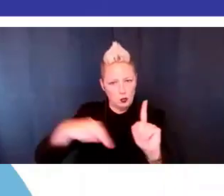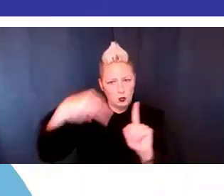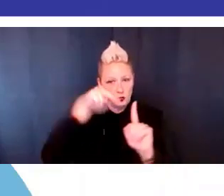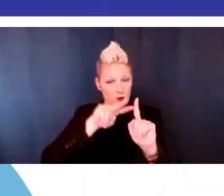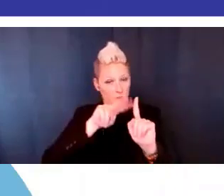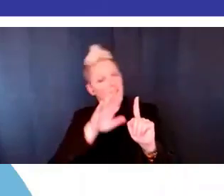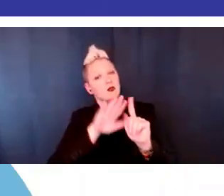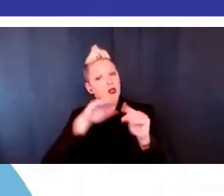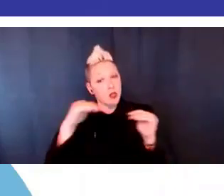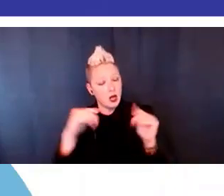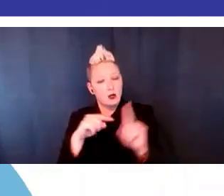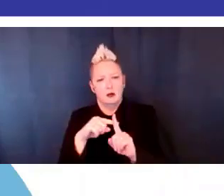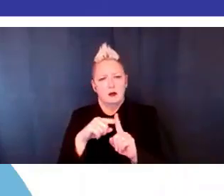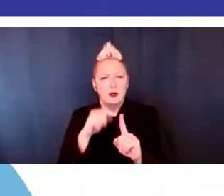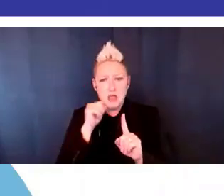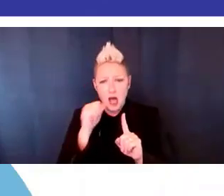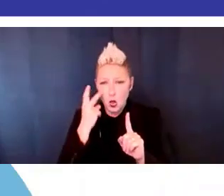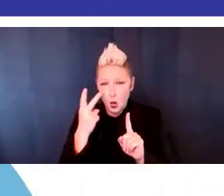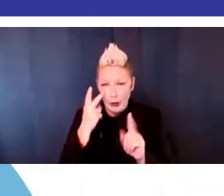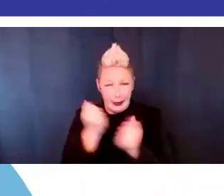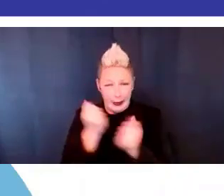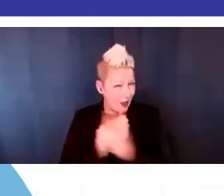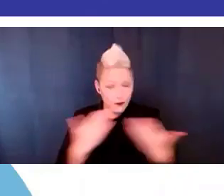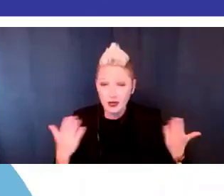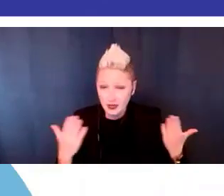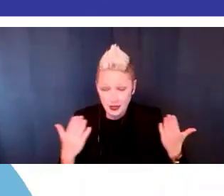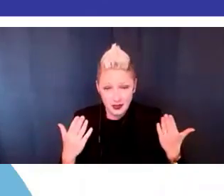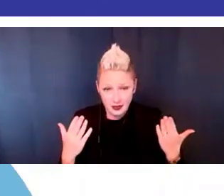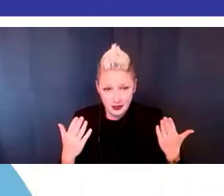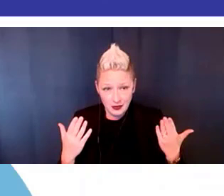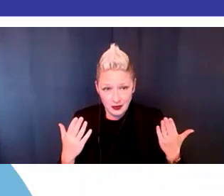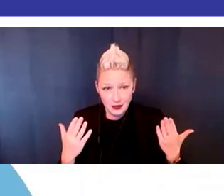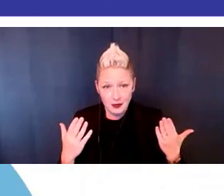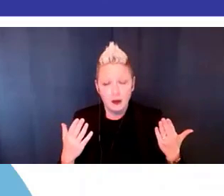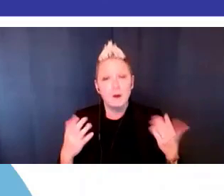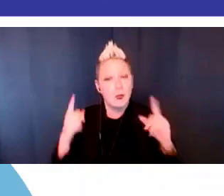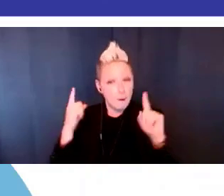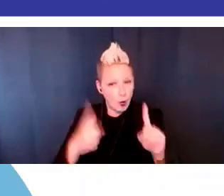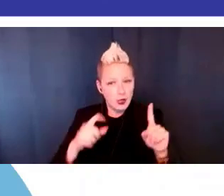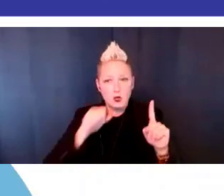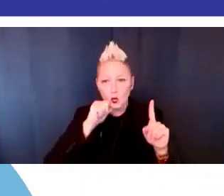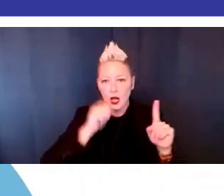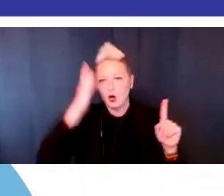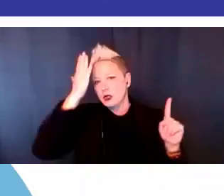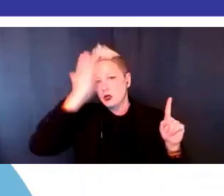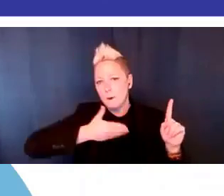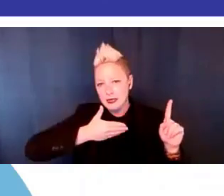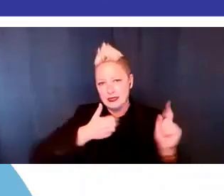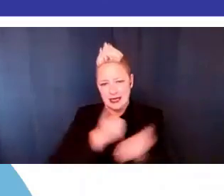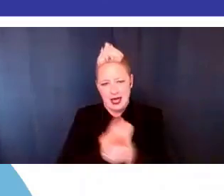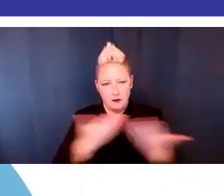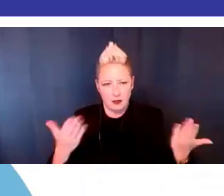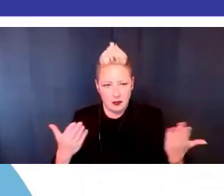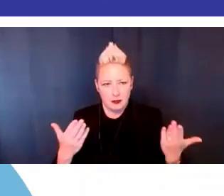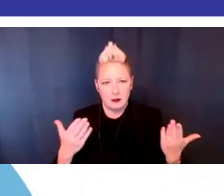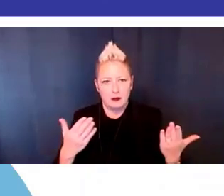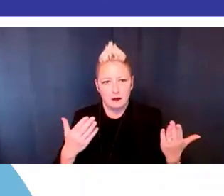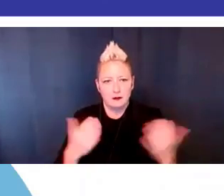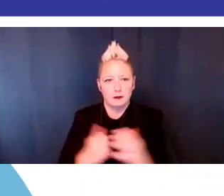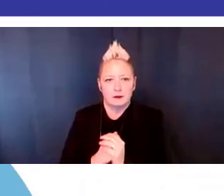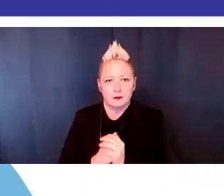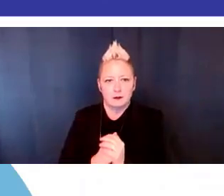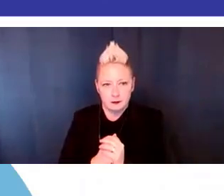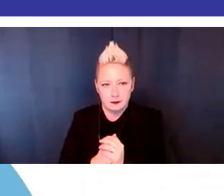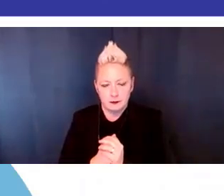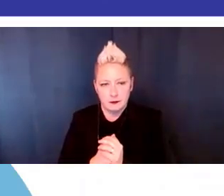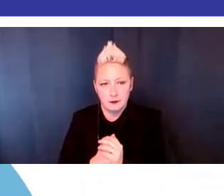that we're going to look at everything, it is that we are not going to miss anything. The review of existing data step in